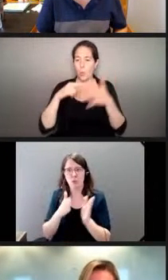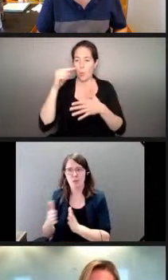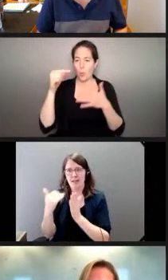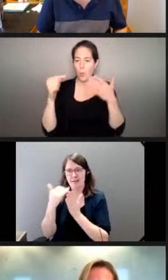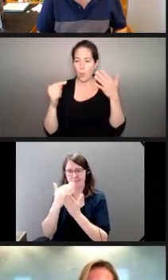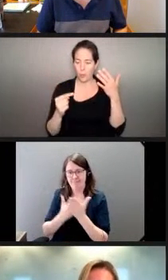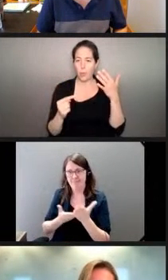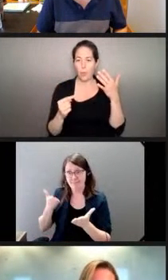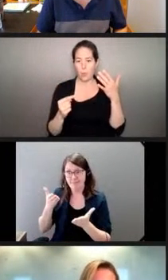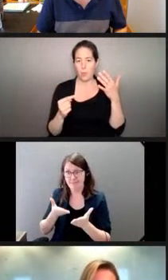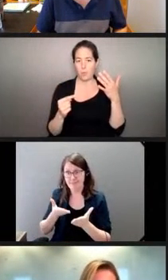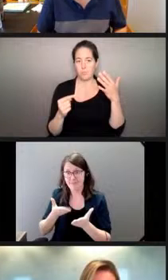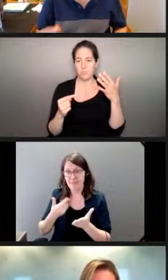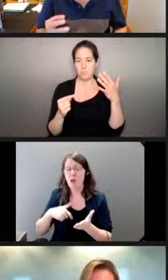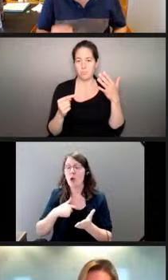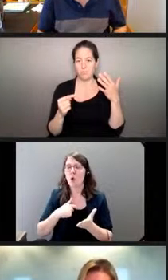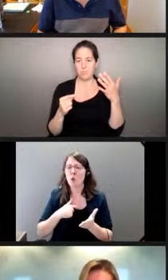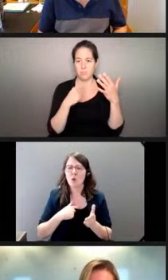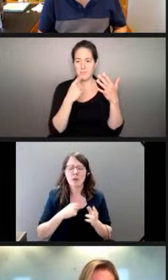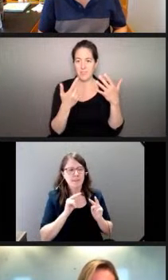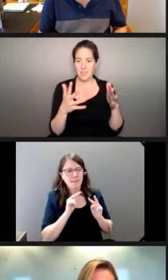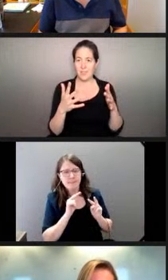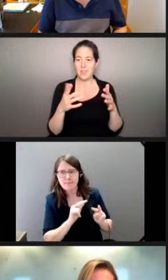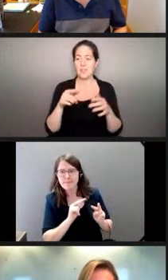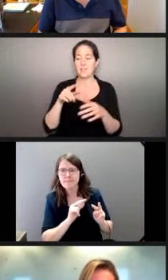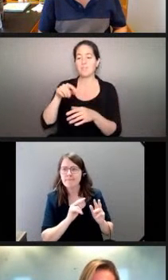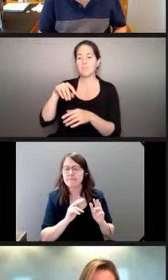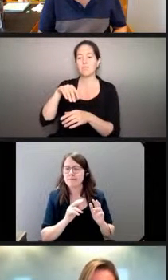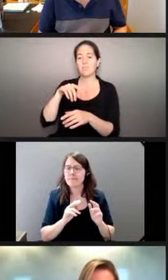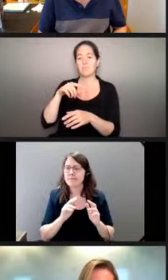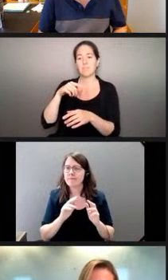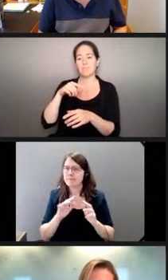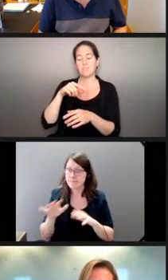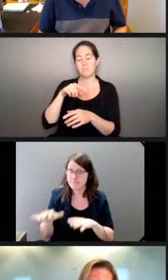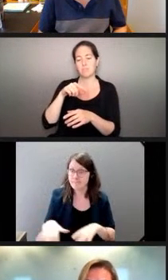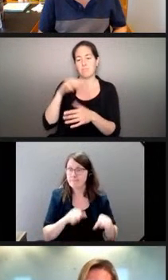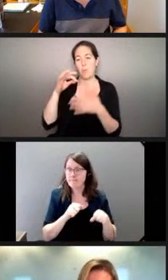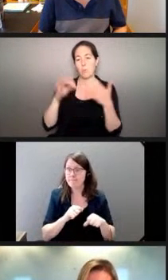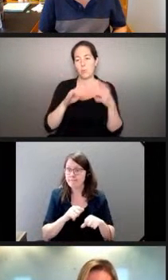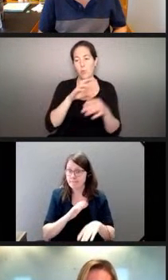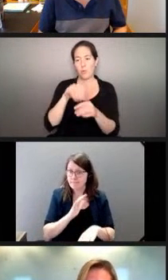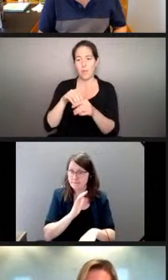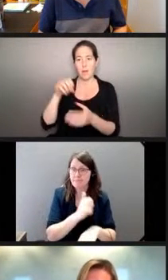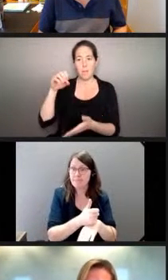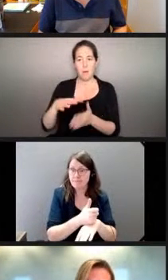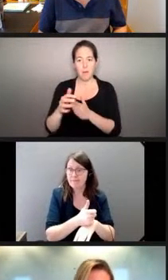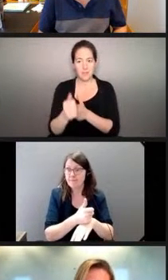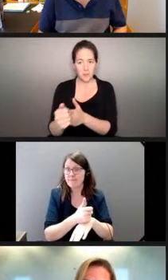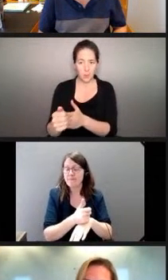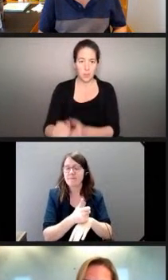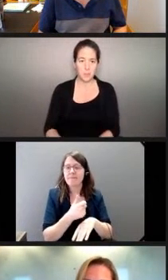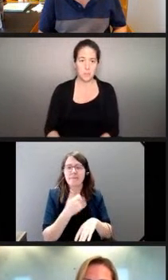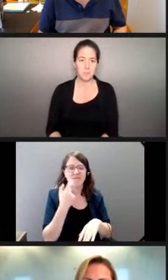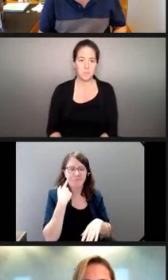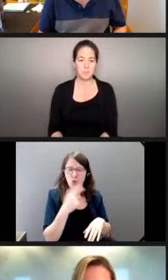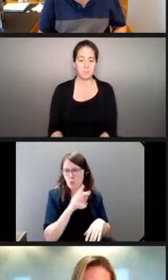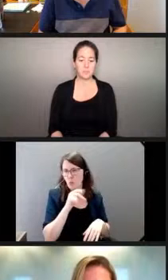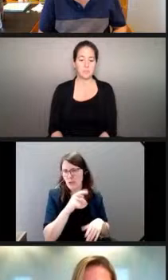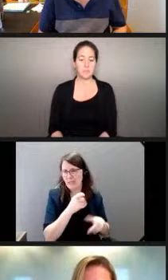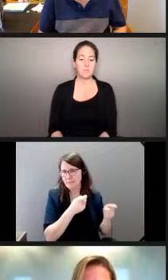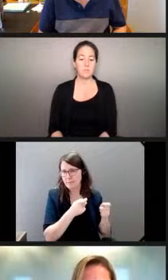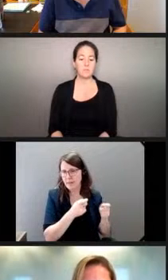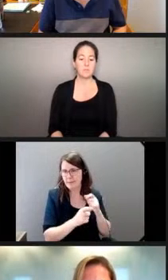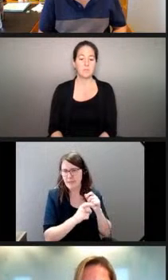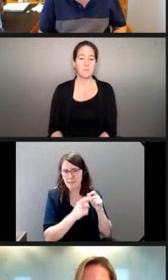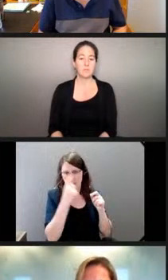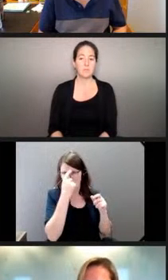are specifically looking at advancing through the development of the residuals waste management strategy. But of course, there are many more options